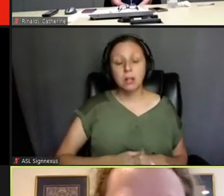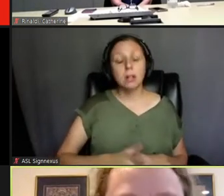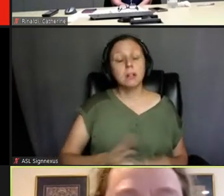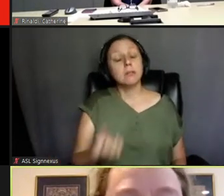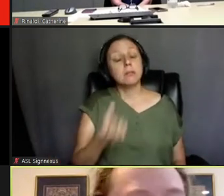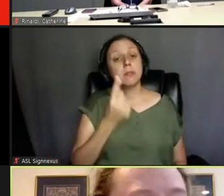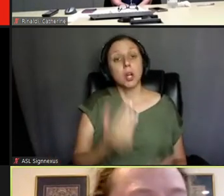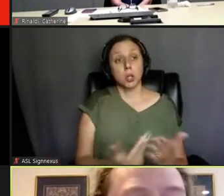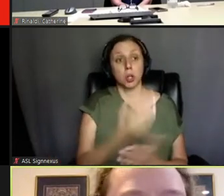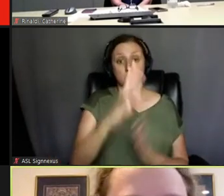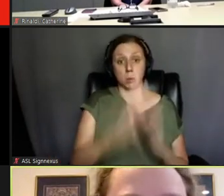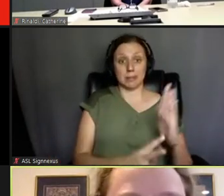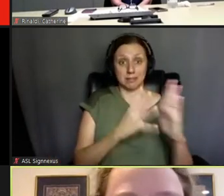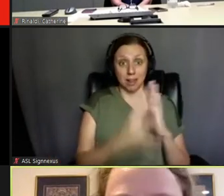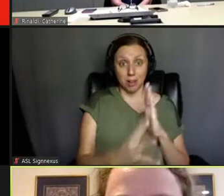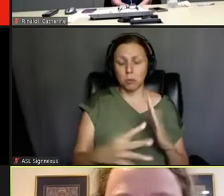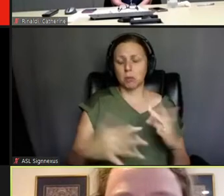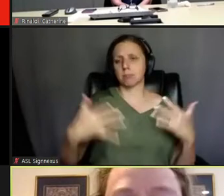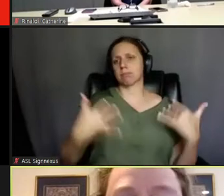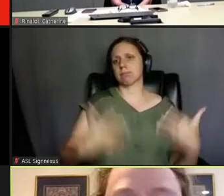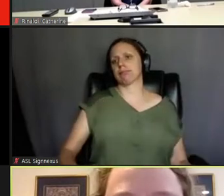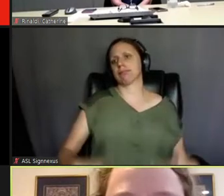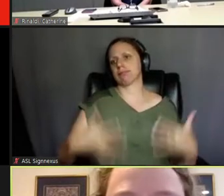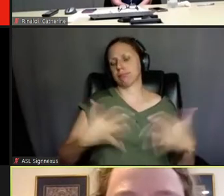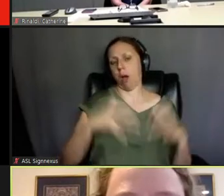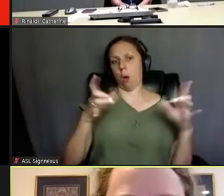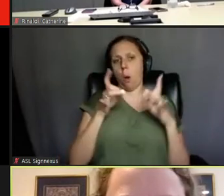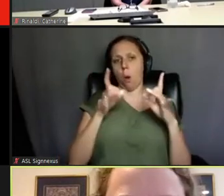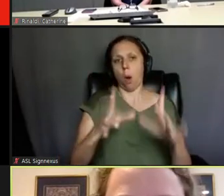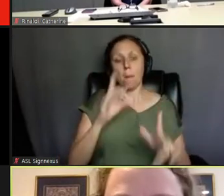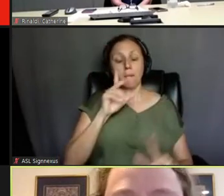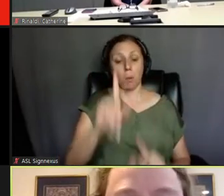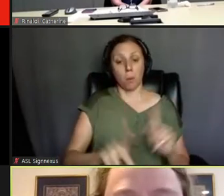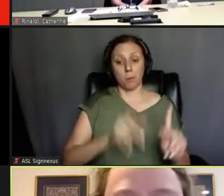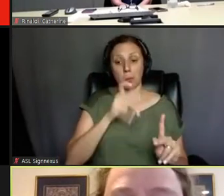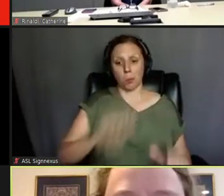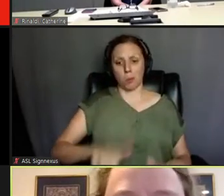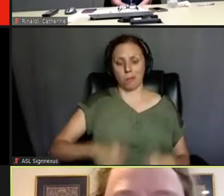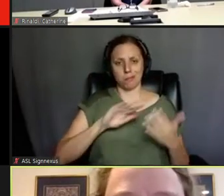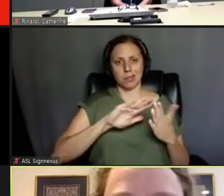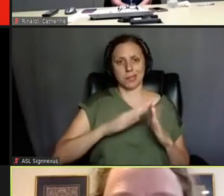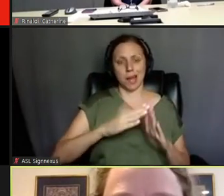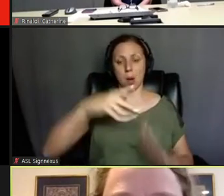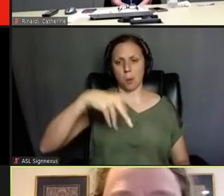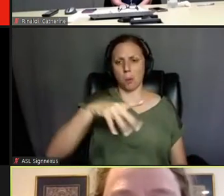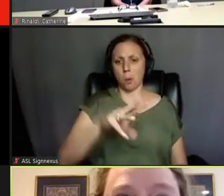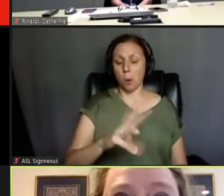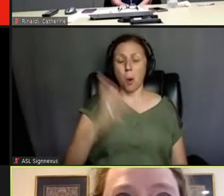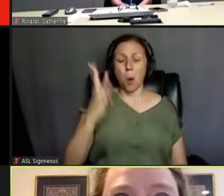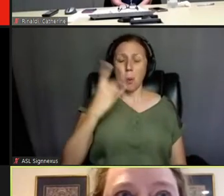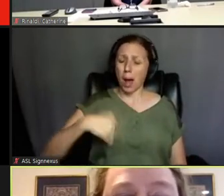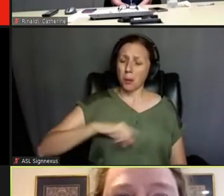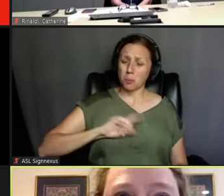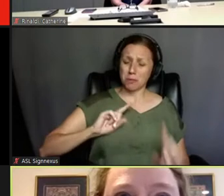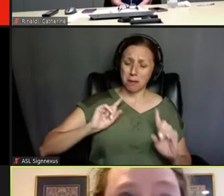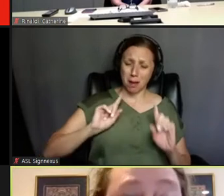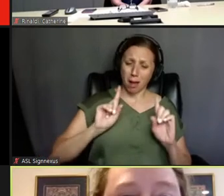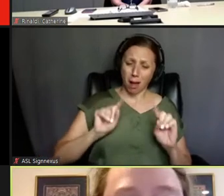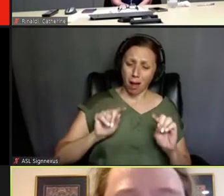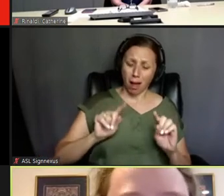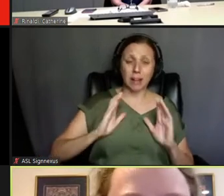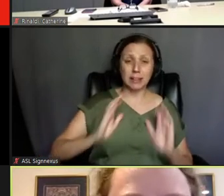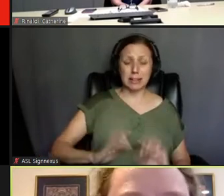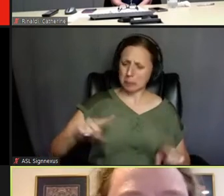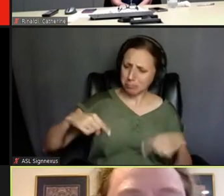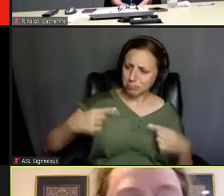schedules are a gross disservice to people in Port Washington who have been your loyal customers for